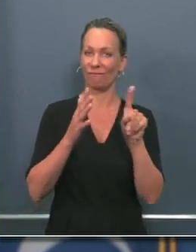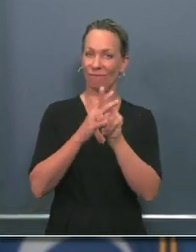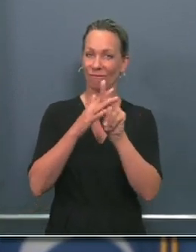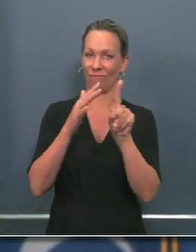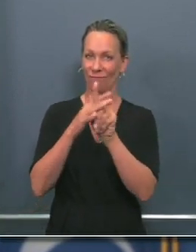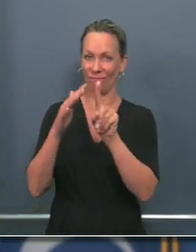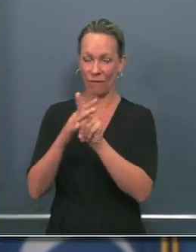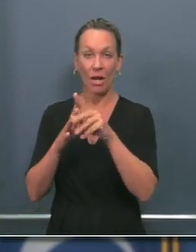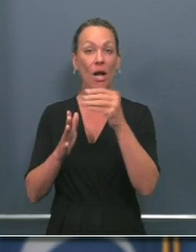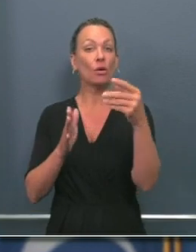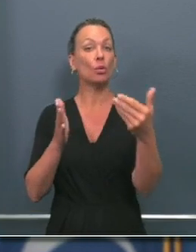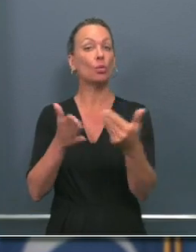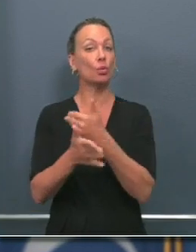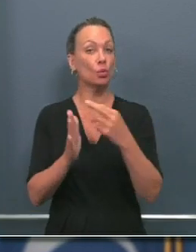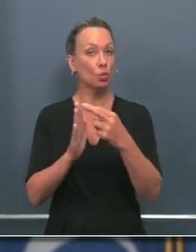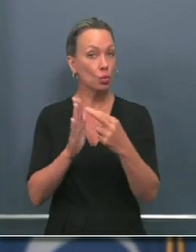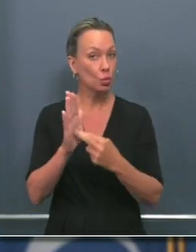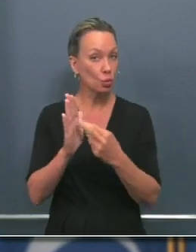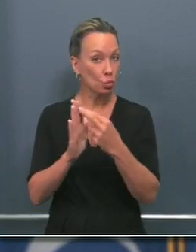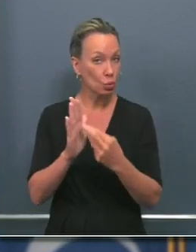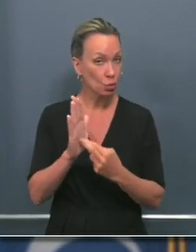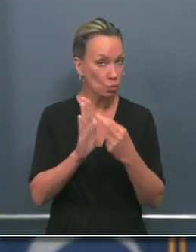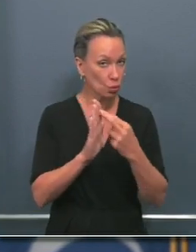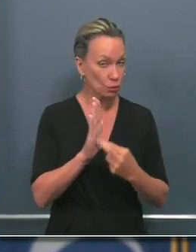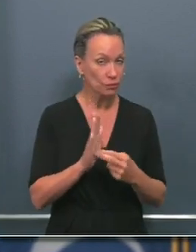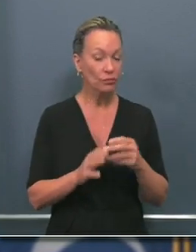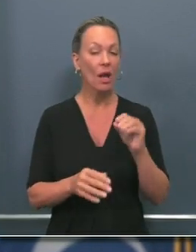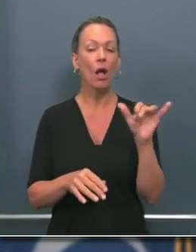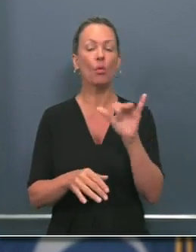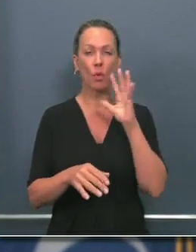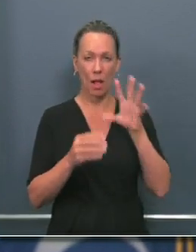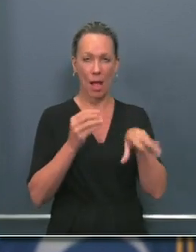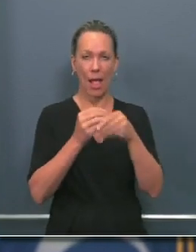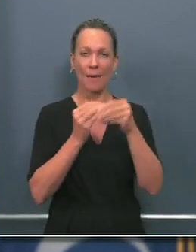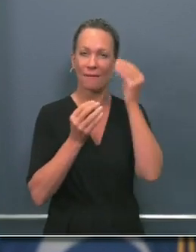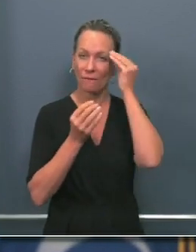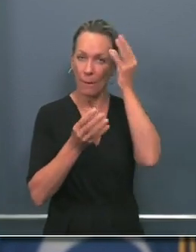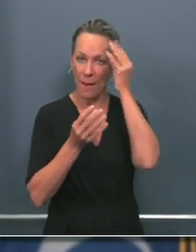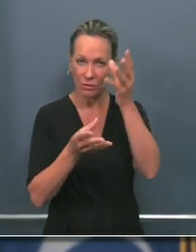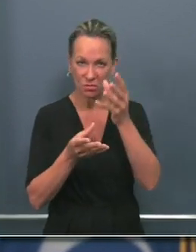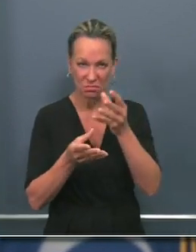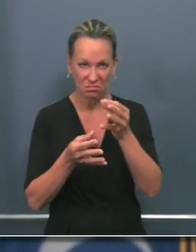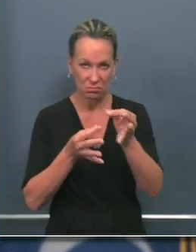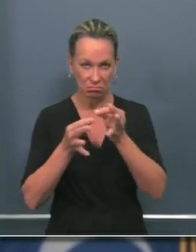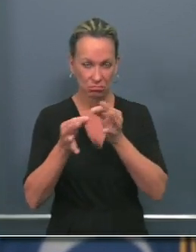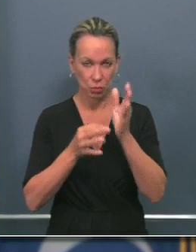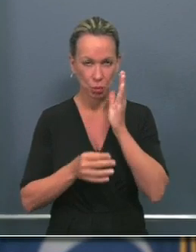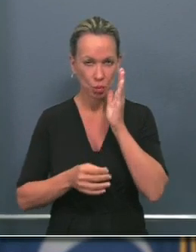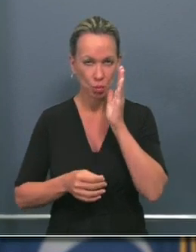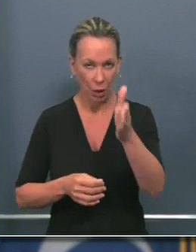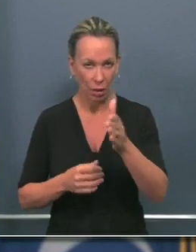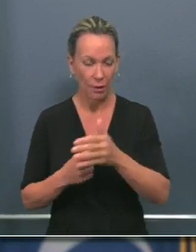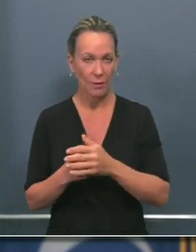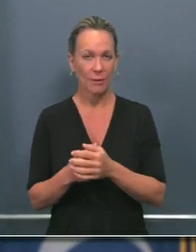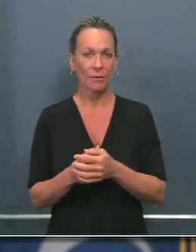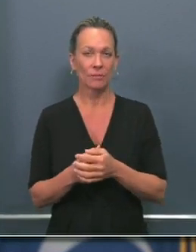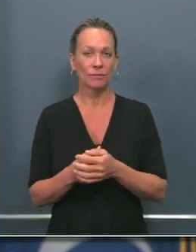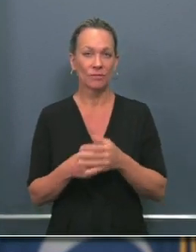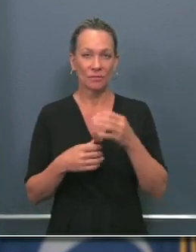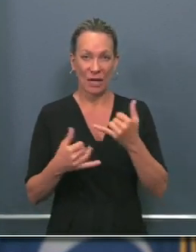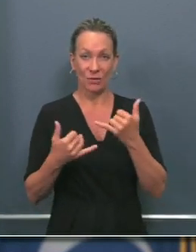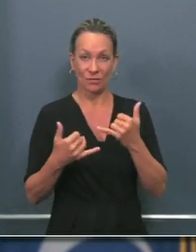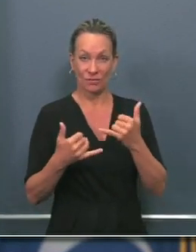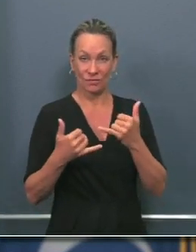doing over the next few weeks. I just want to first acknowledge that we are very close to reaching a milestone in this